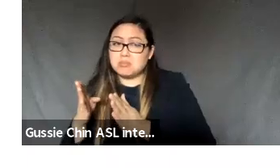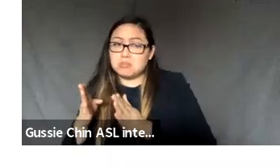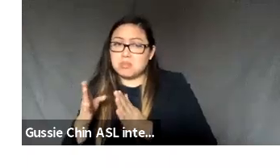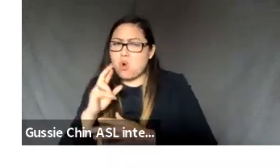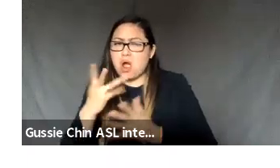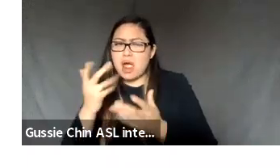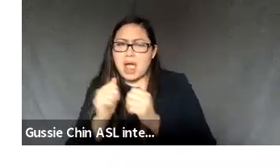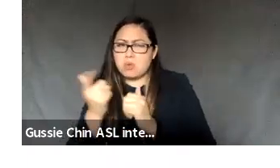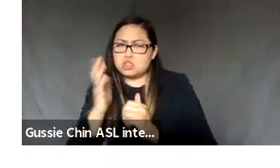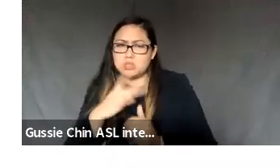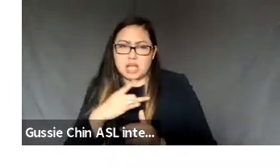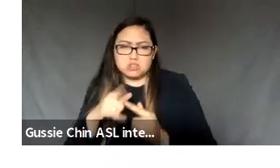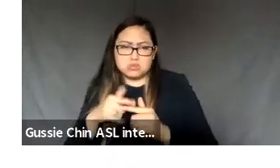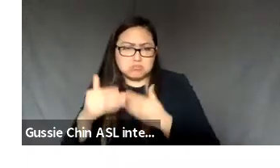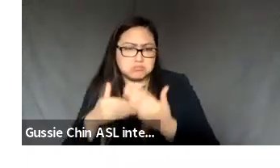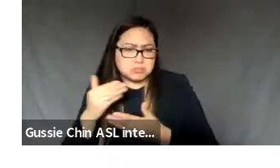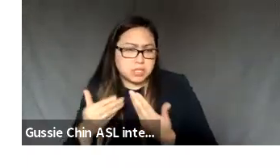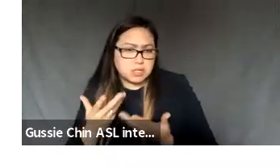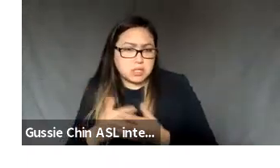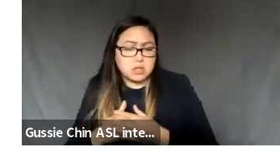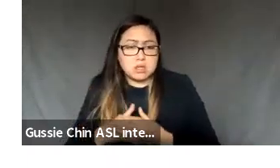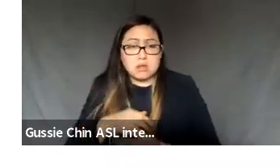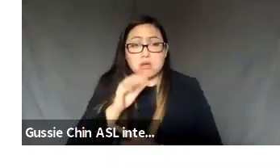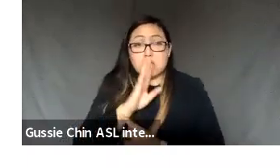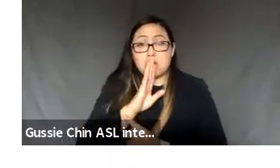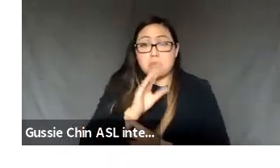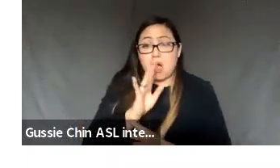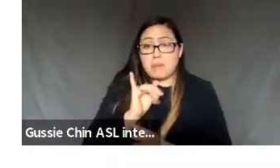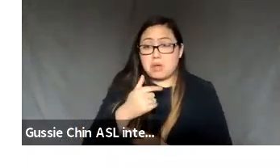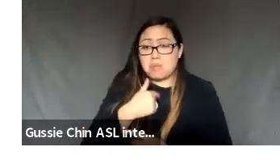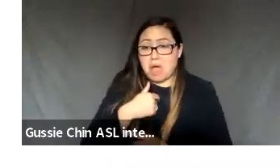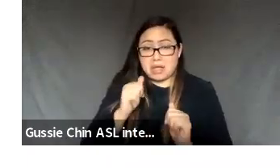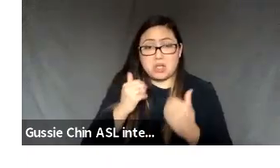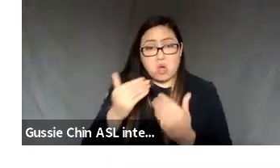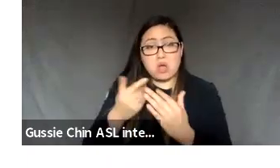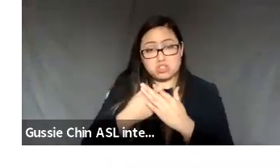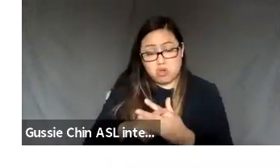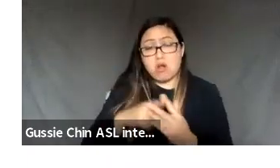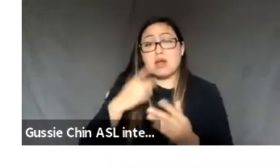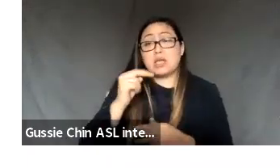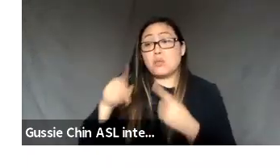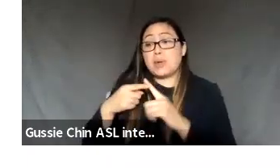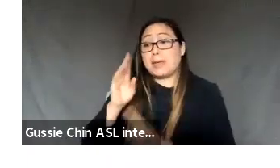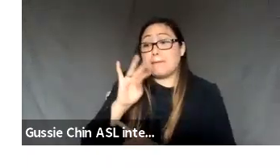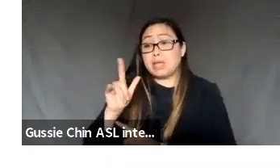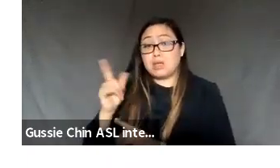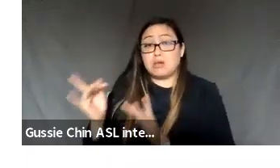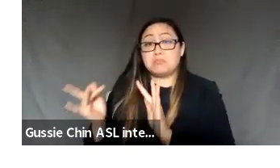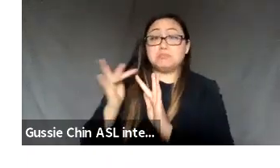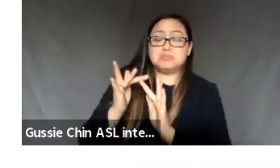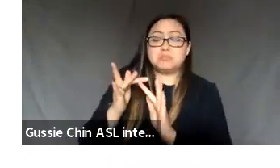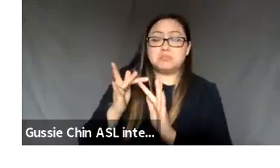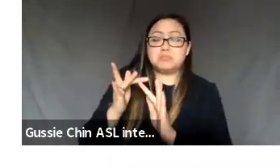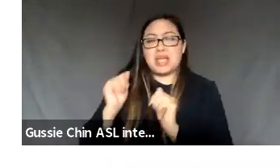would you like to proceed? We can go ahead and I'll start, and then Bill will come in and finish up with this.